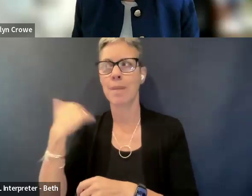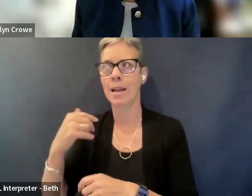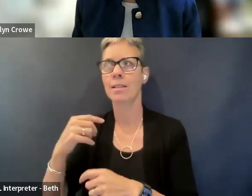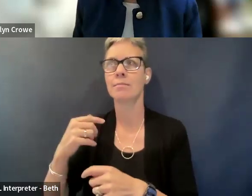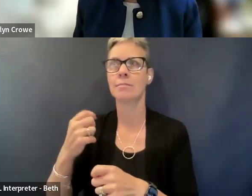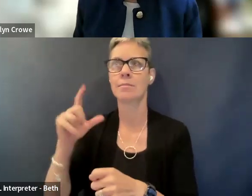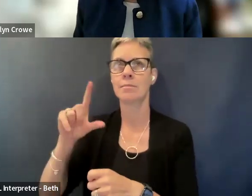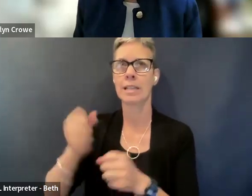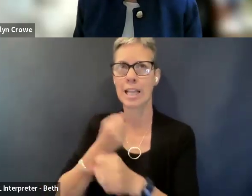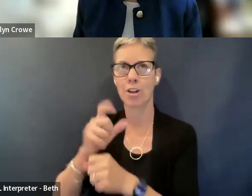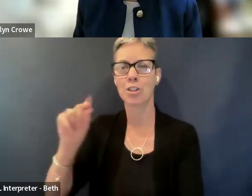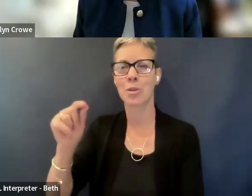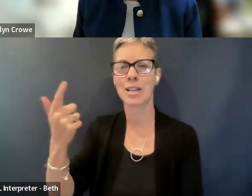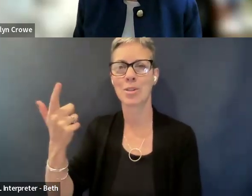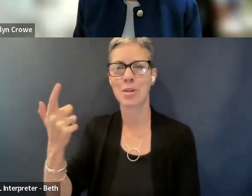2021, 21.